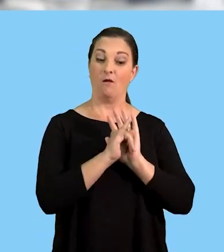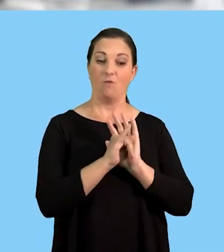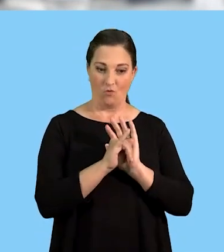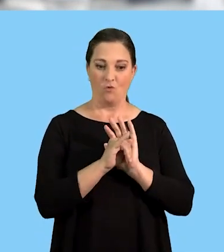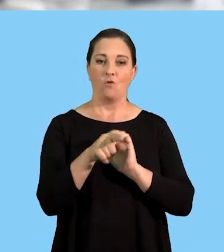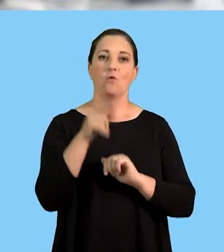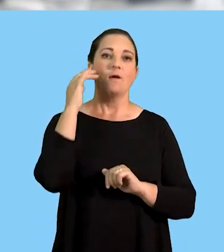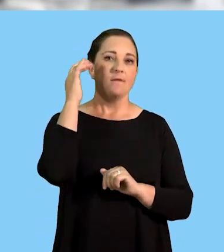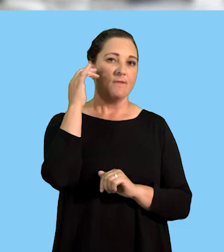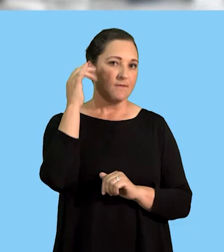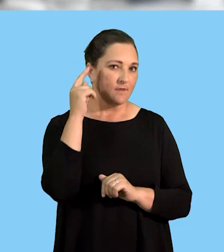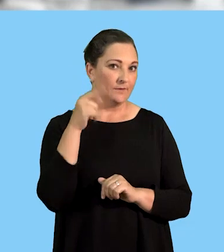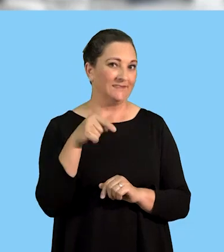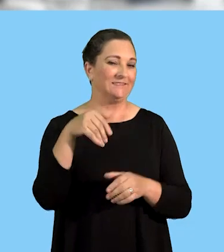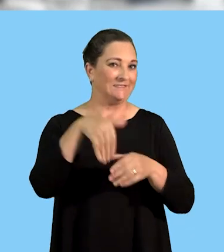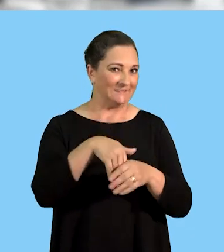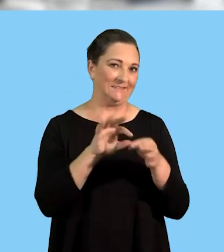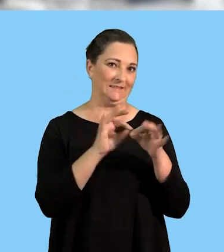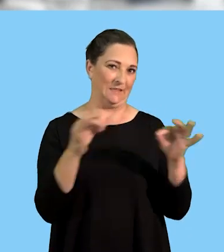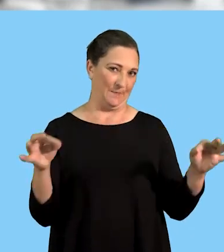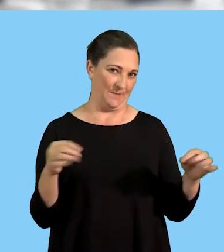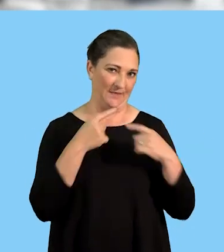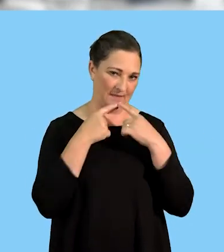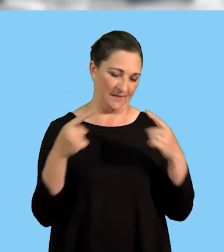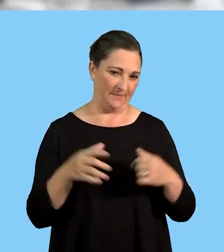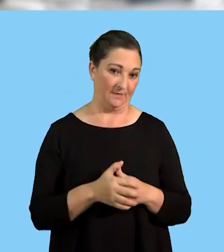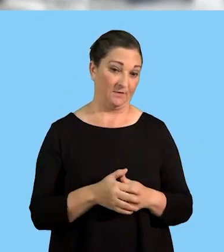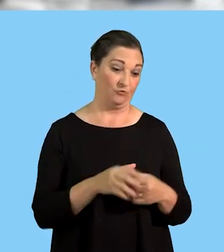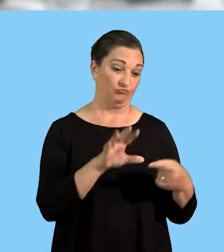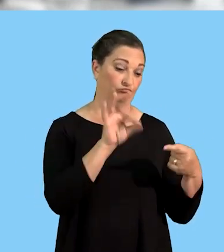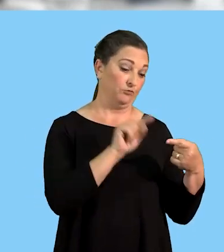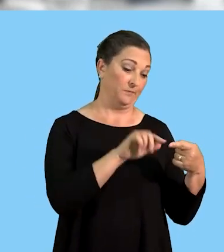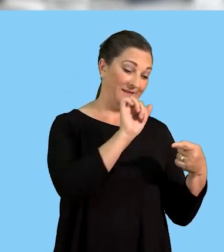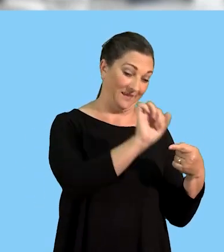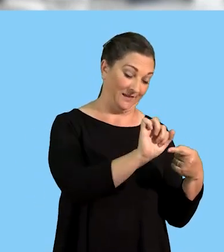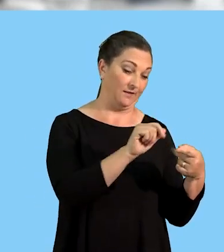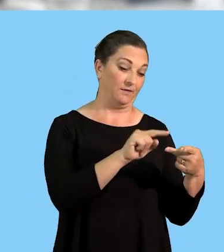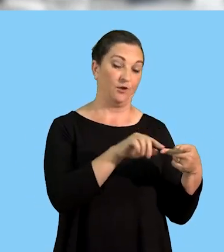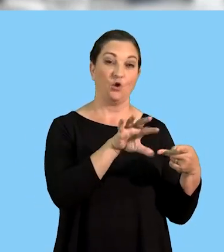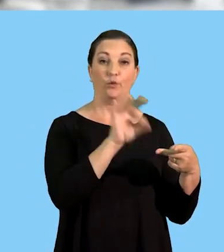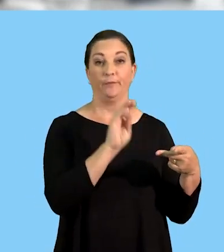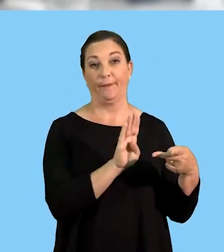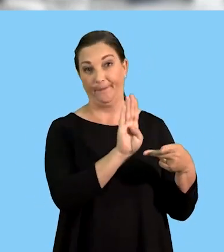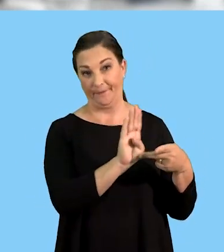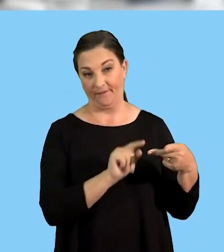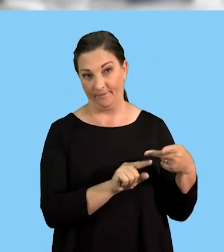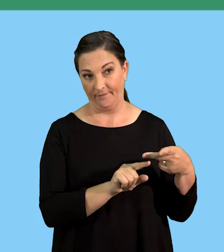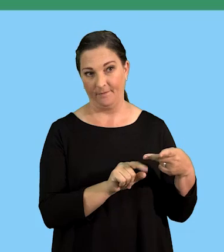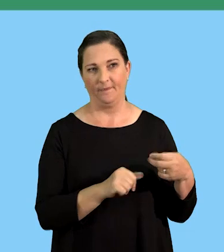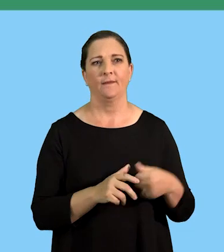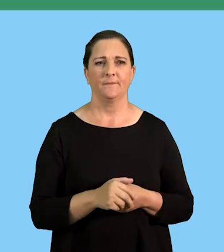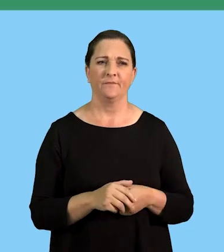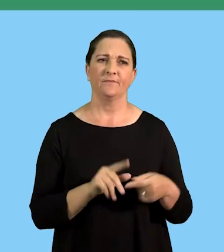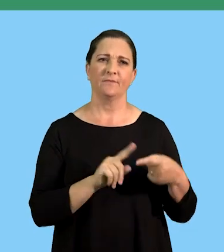leadership theories represented in the statements. Now we have option A and option B, then we have question 2. So